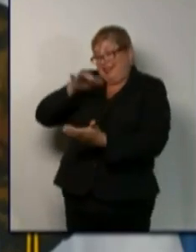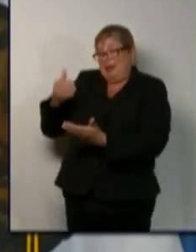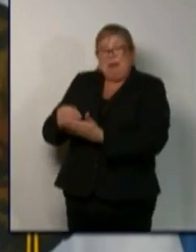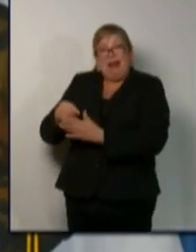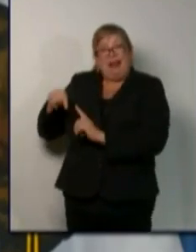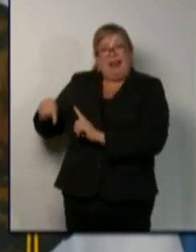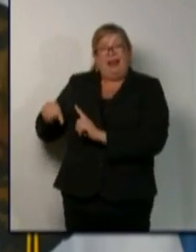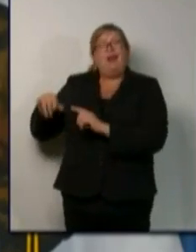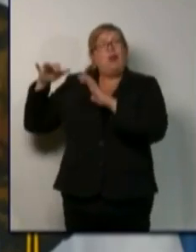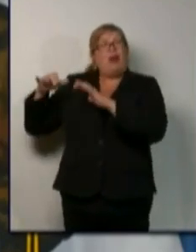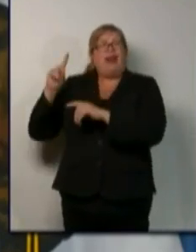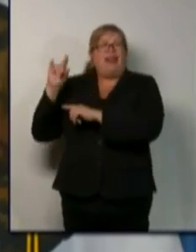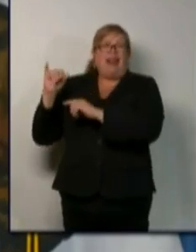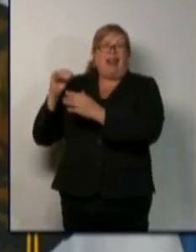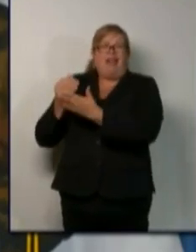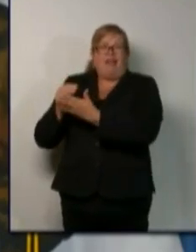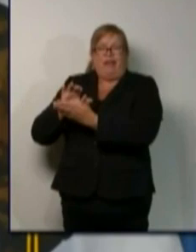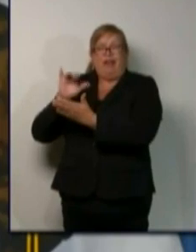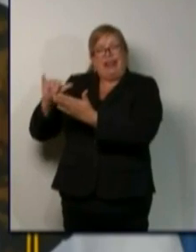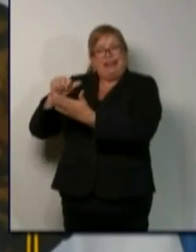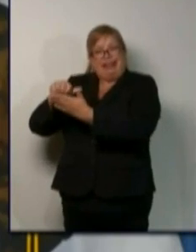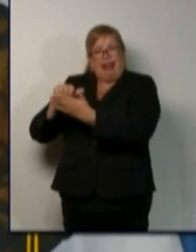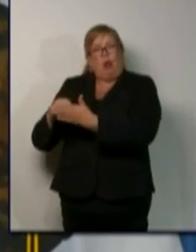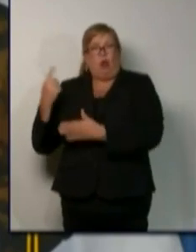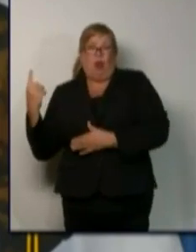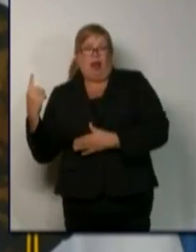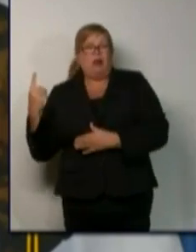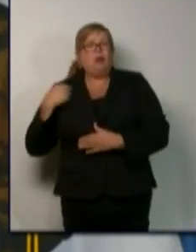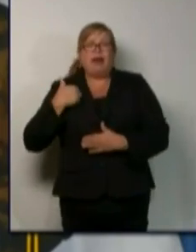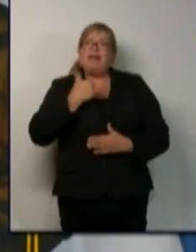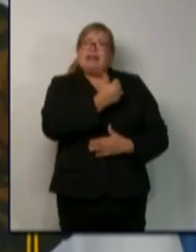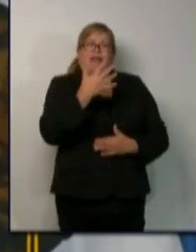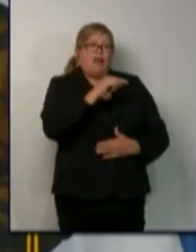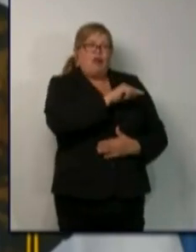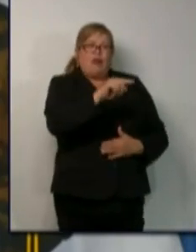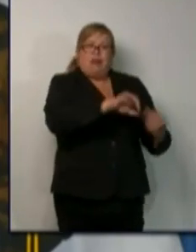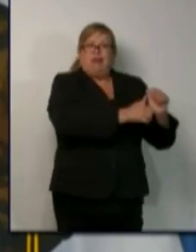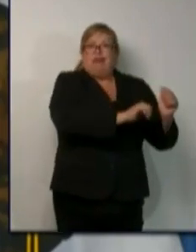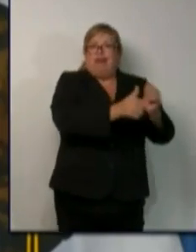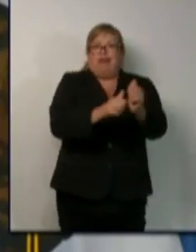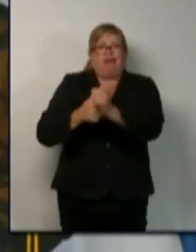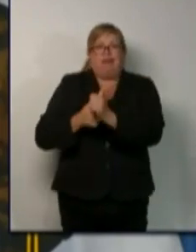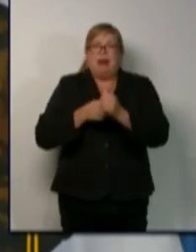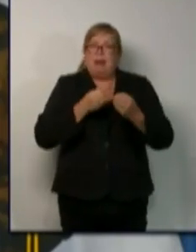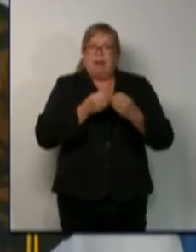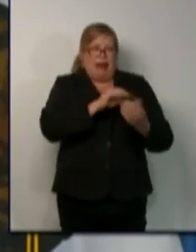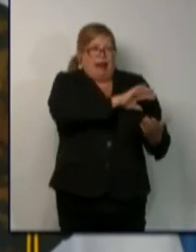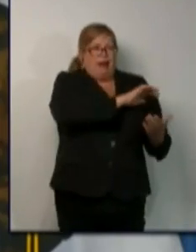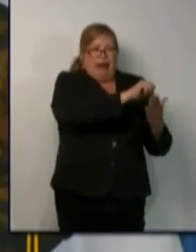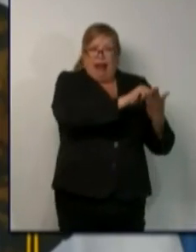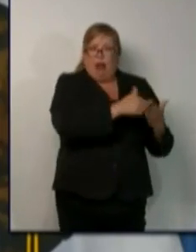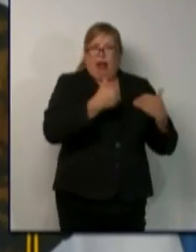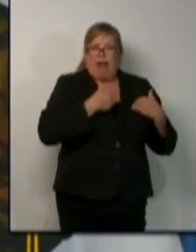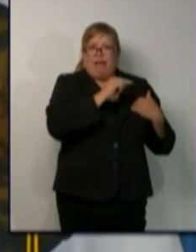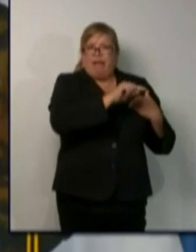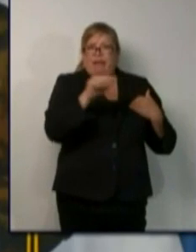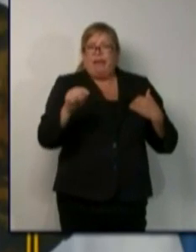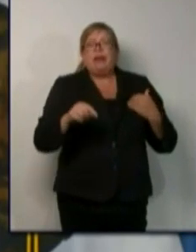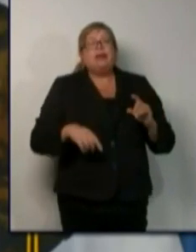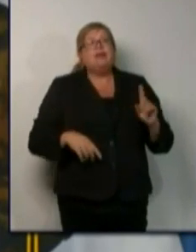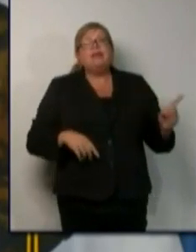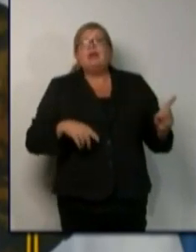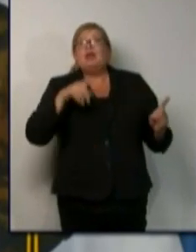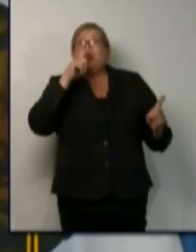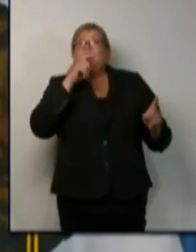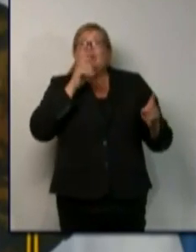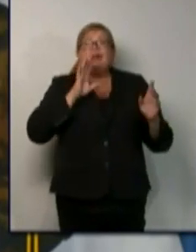of a number of reserve accounts in the state of California. The other reserve account was created a few years ago by the